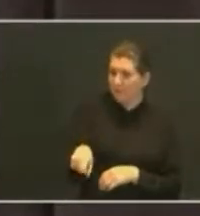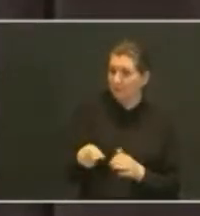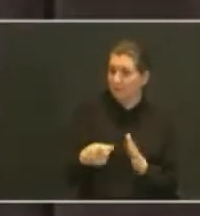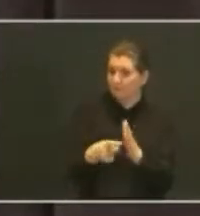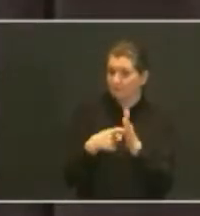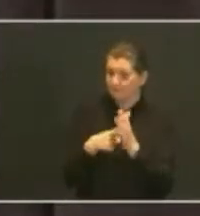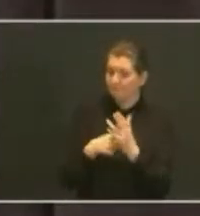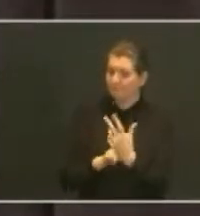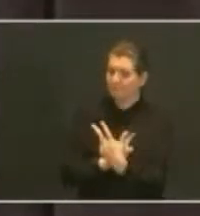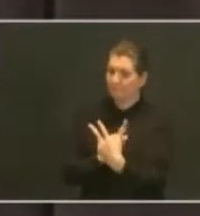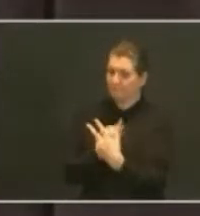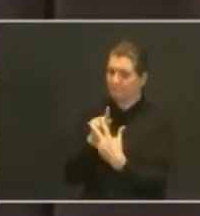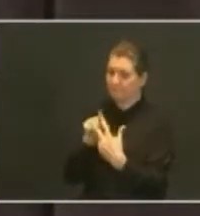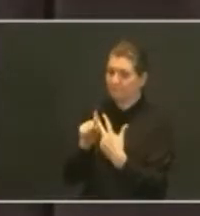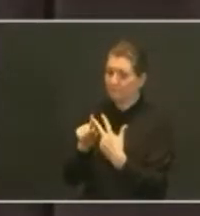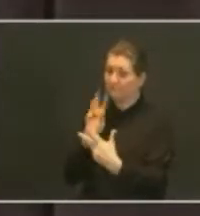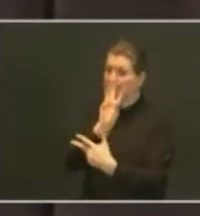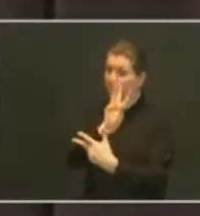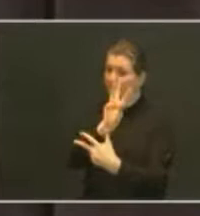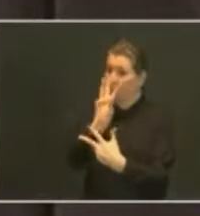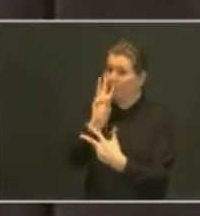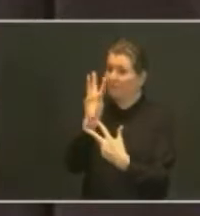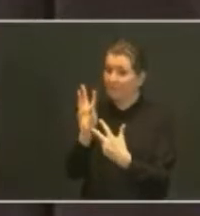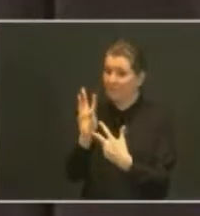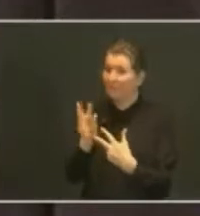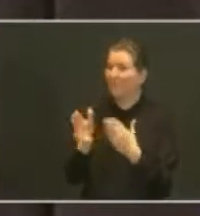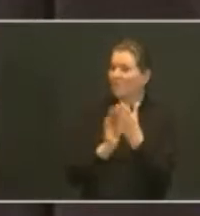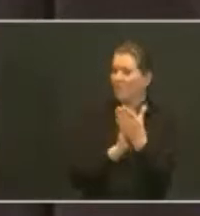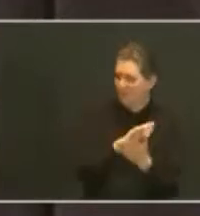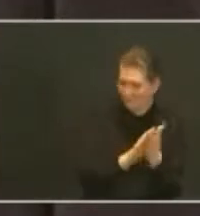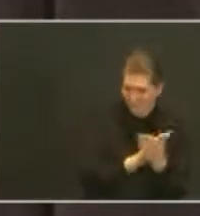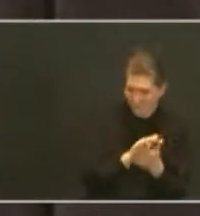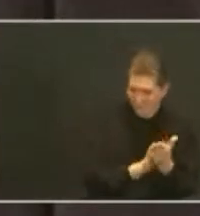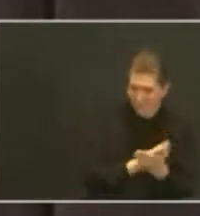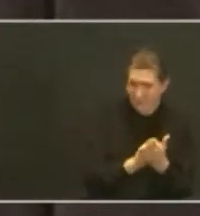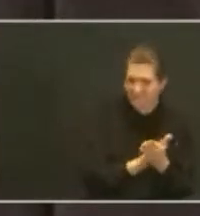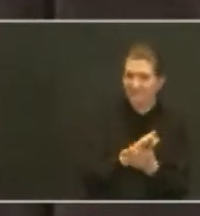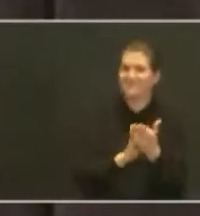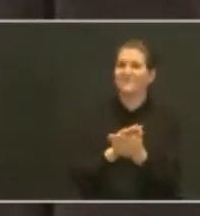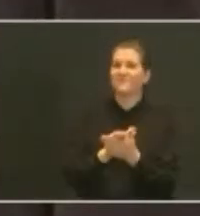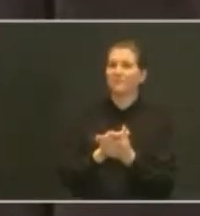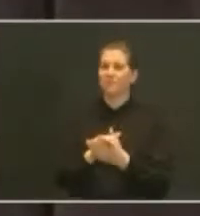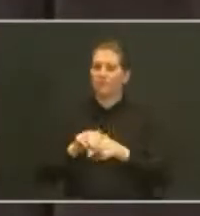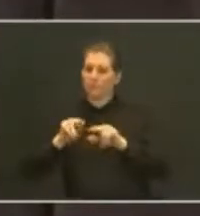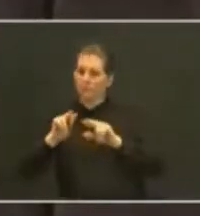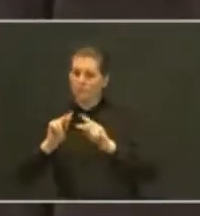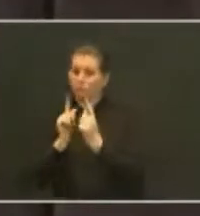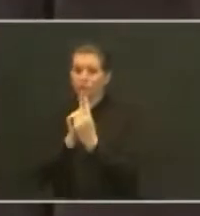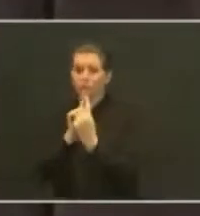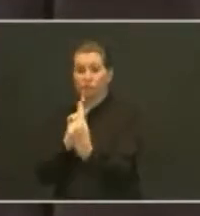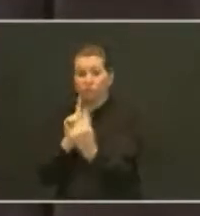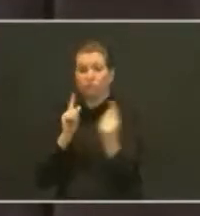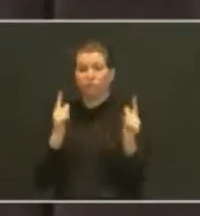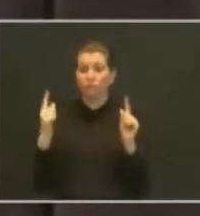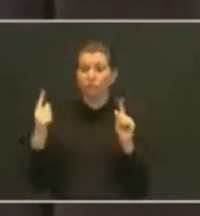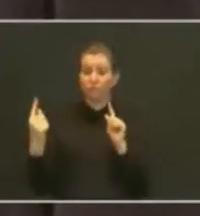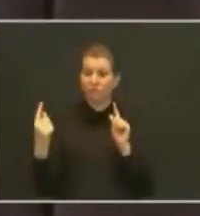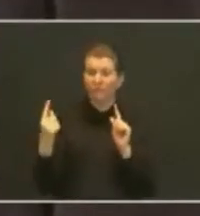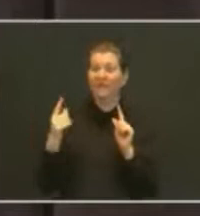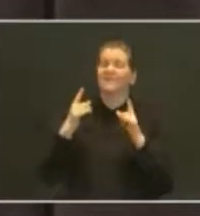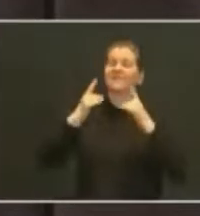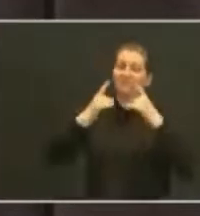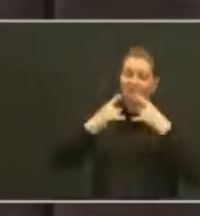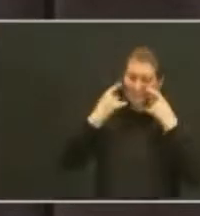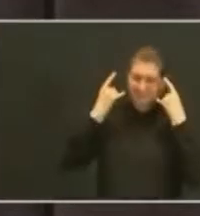W's: washing their hands, watching your distance, and wearing your masks, the